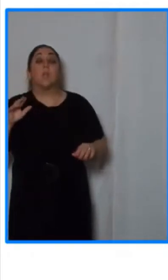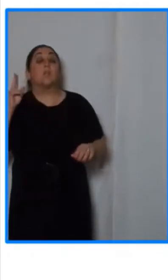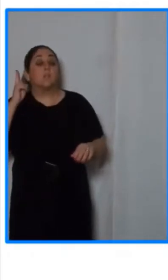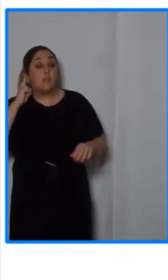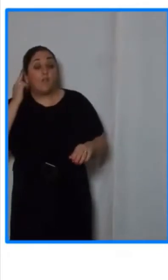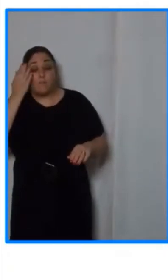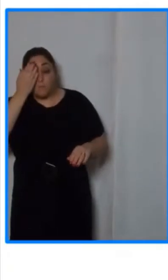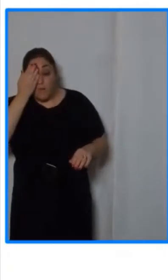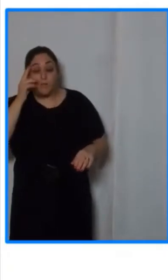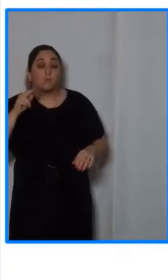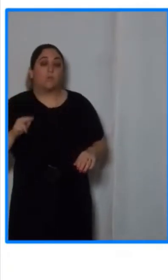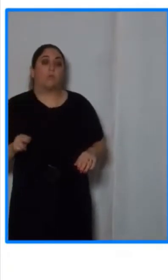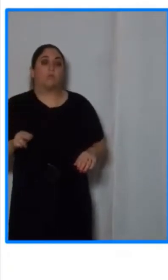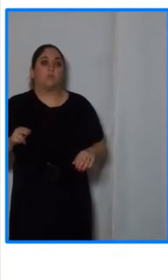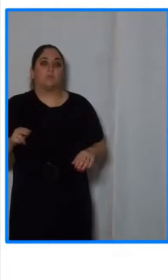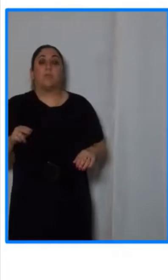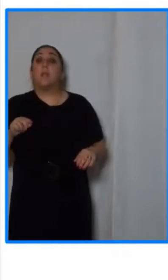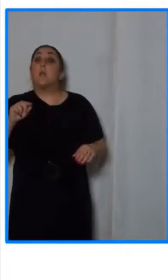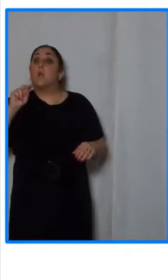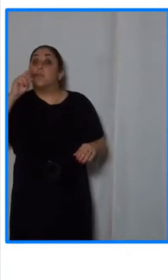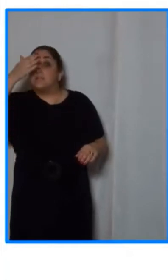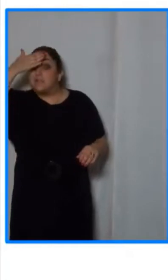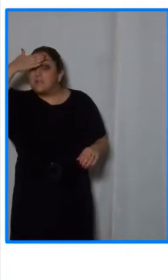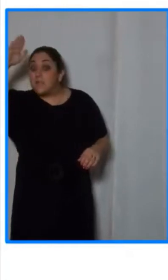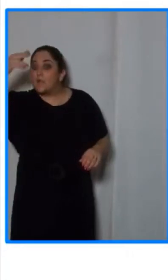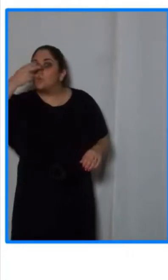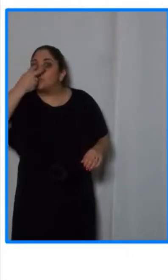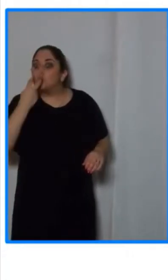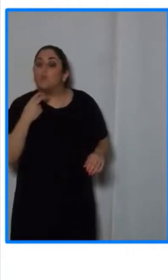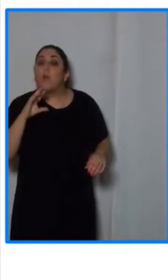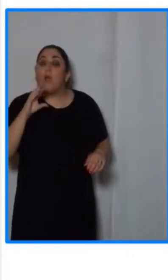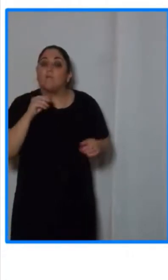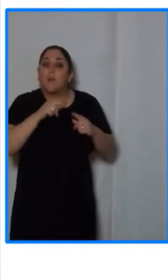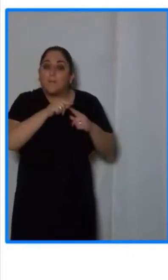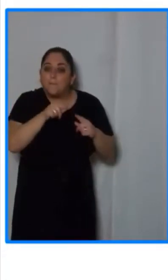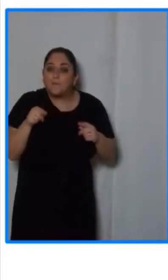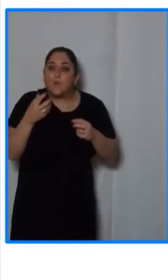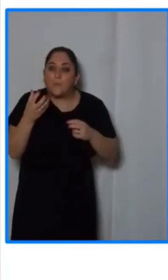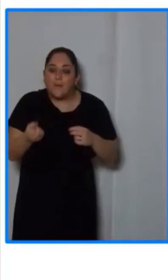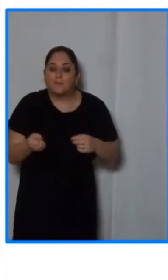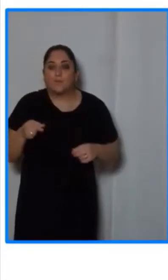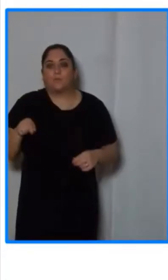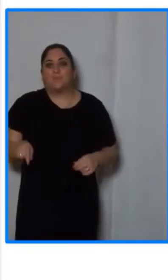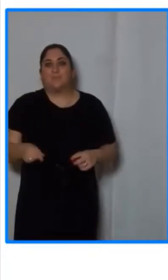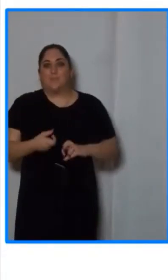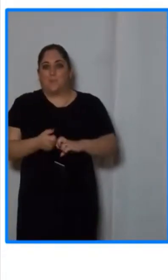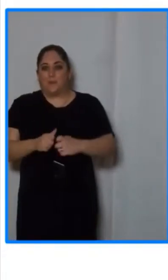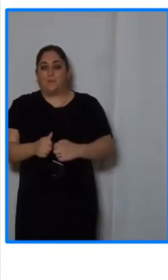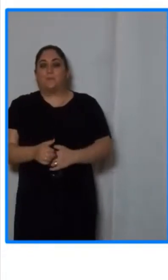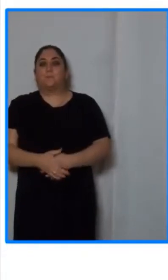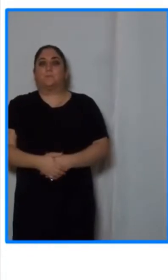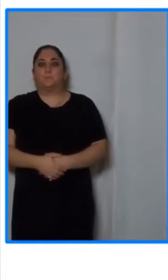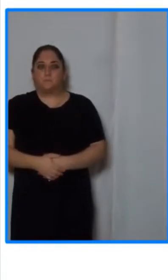us. And the older we become, the more likely it is that we will have low vision.